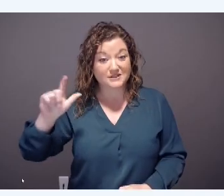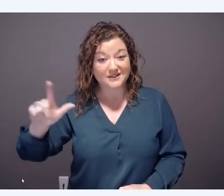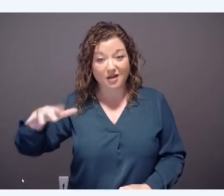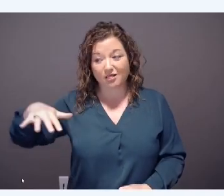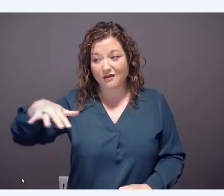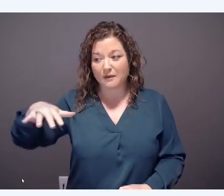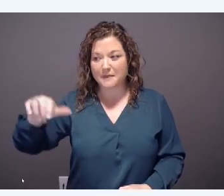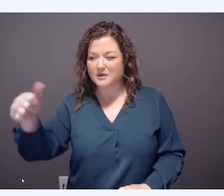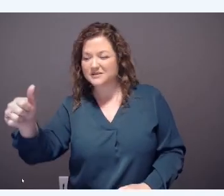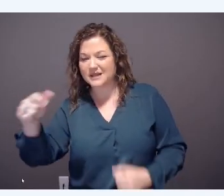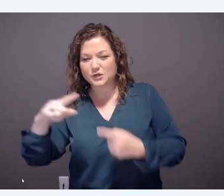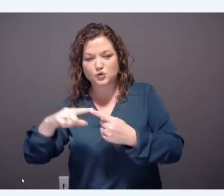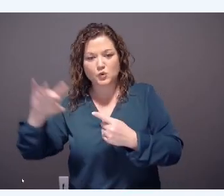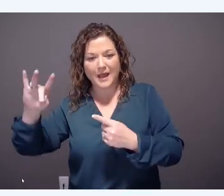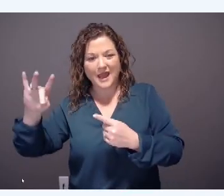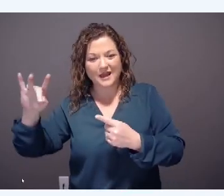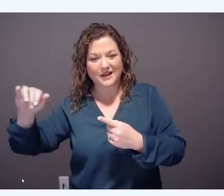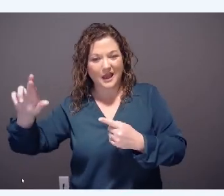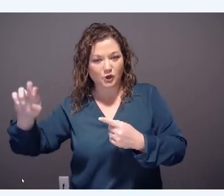acres, while this one's 20.